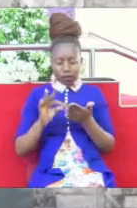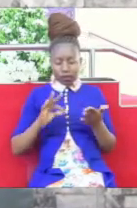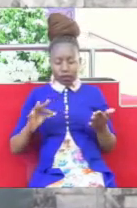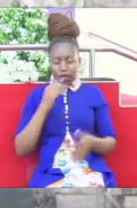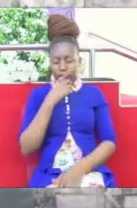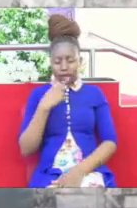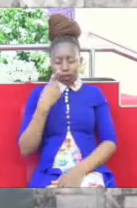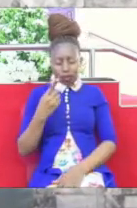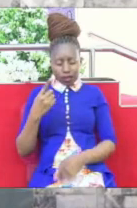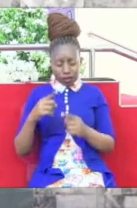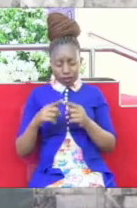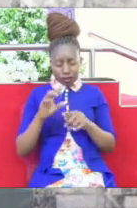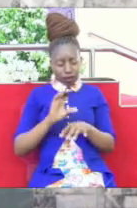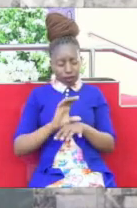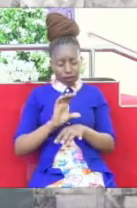last days.